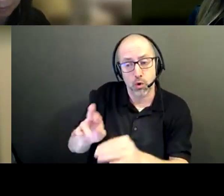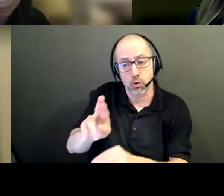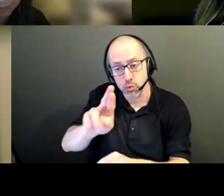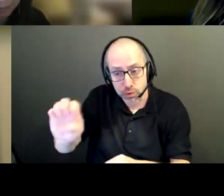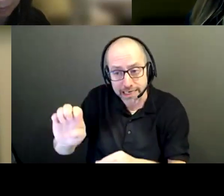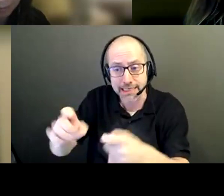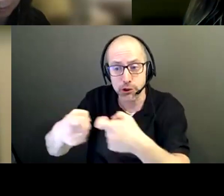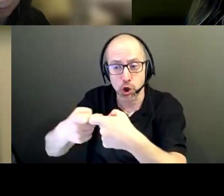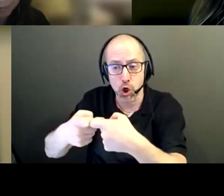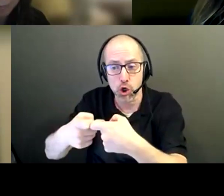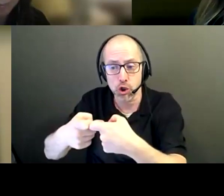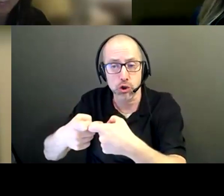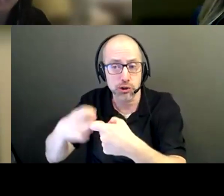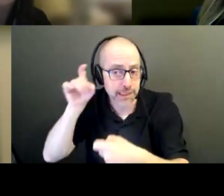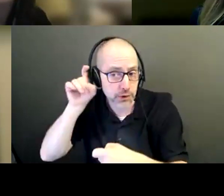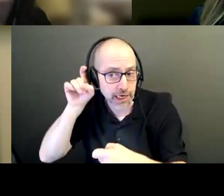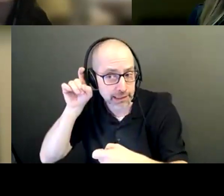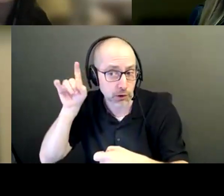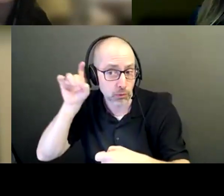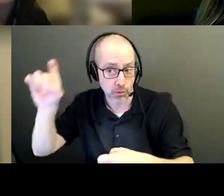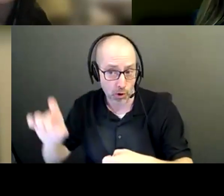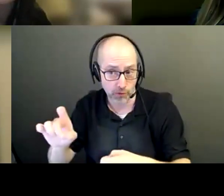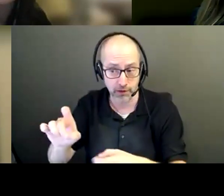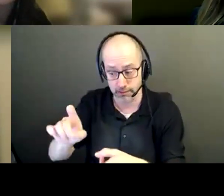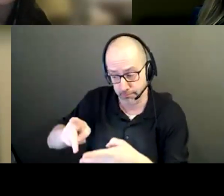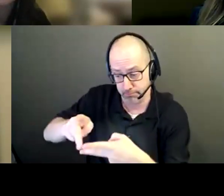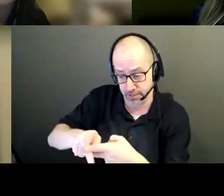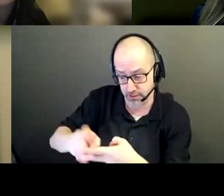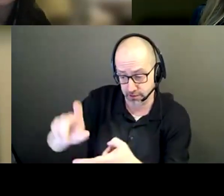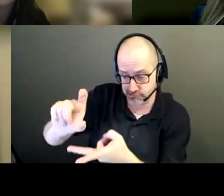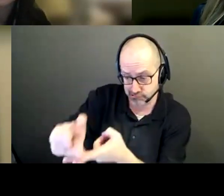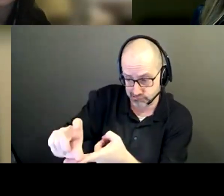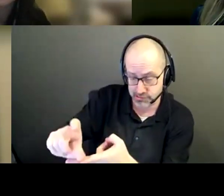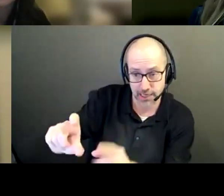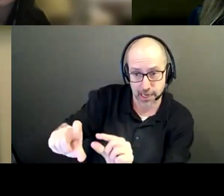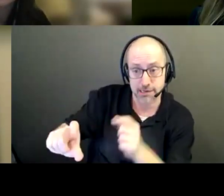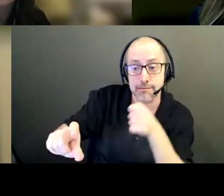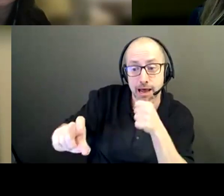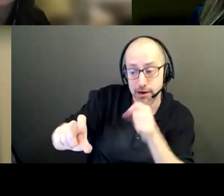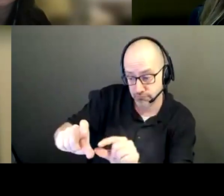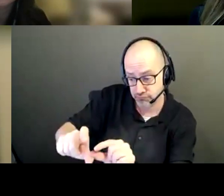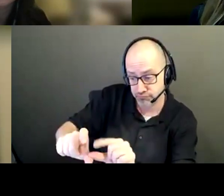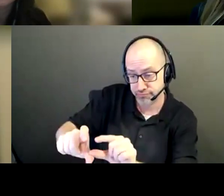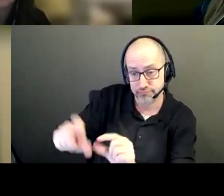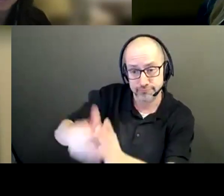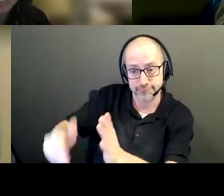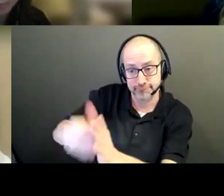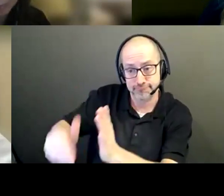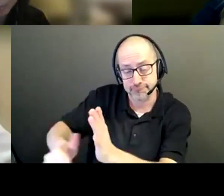reducing the ongoing battery usage. So if that's something that would work, that's becoming a little bit more common.